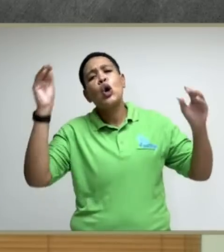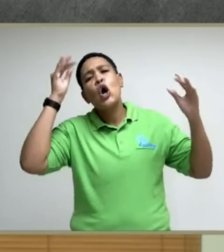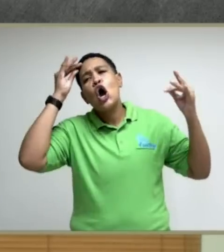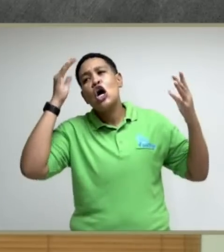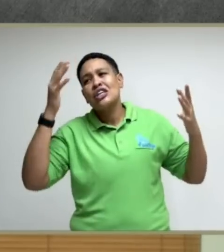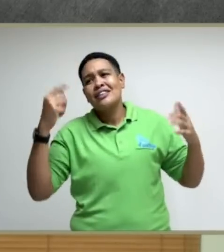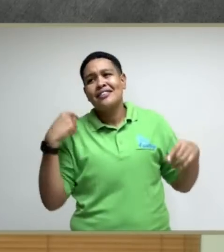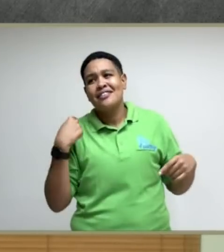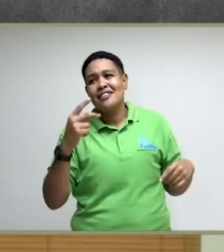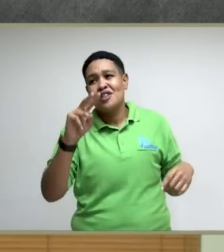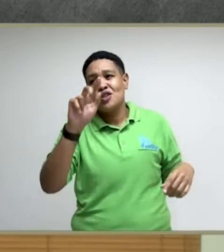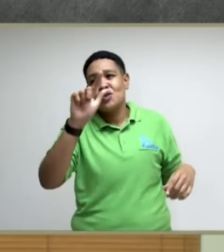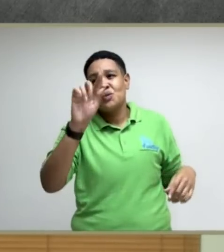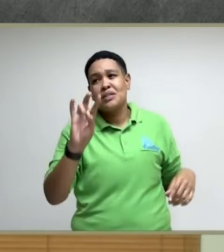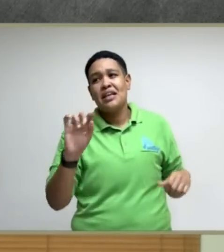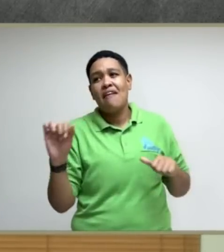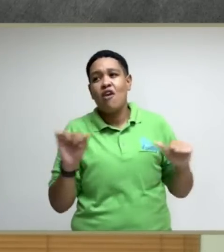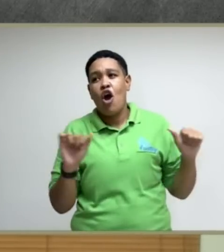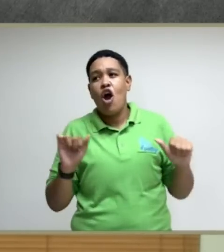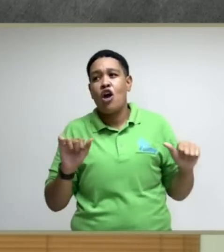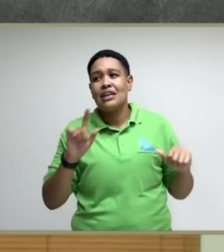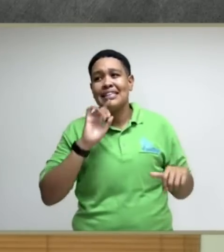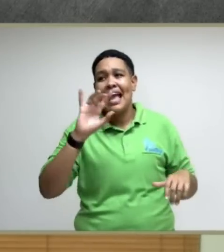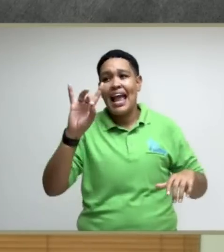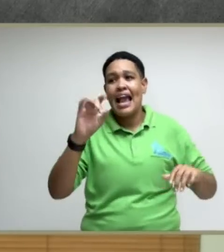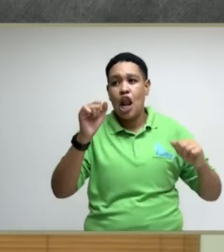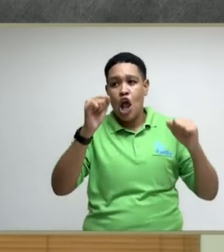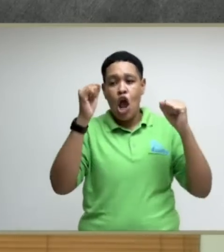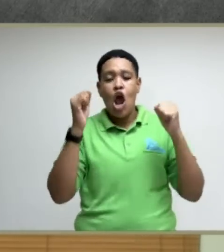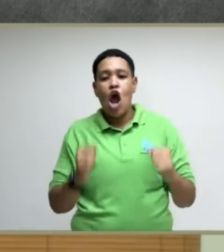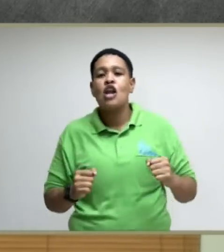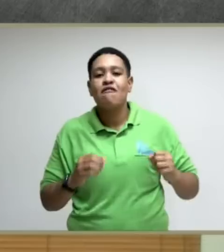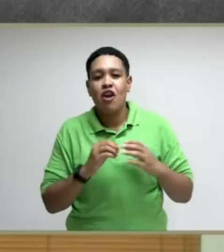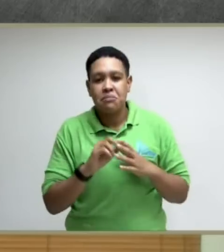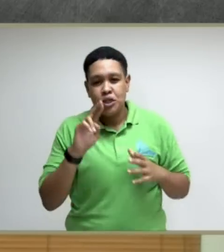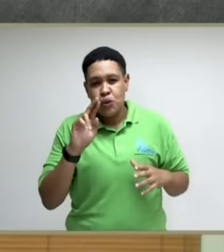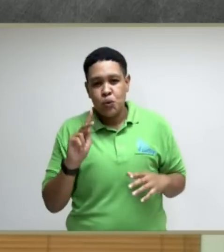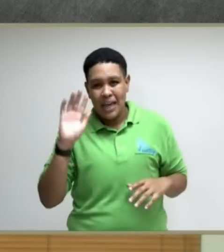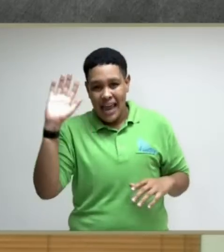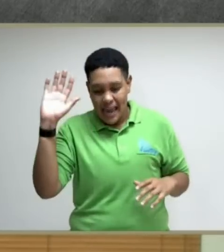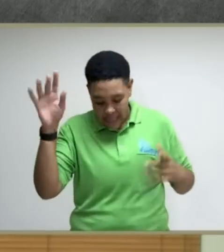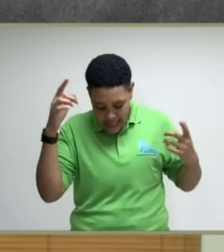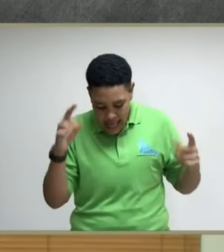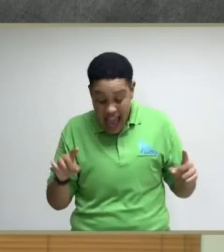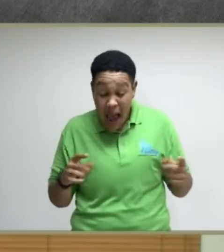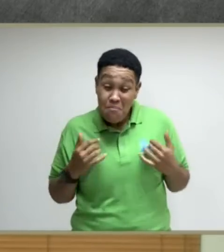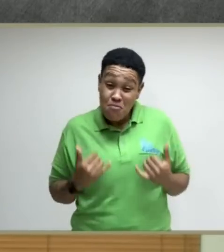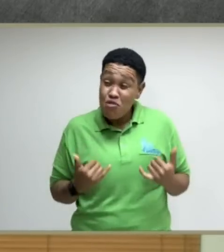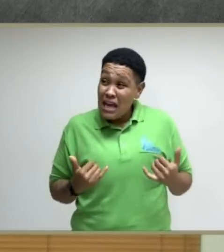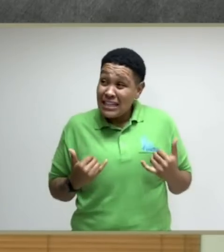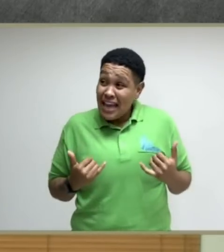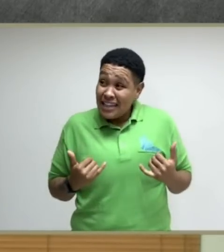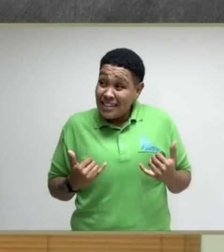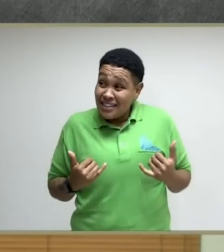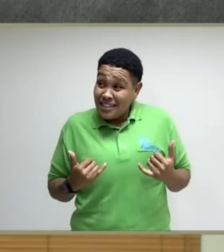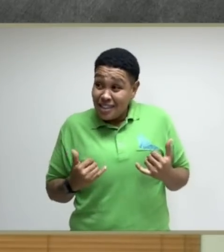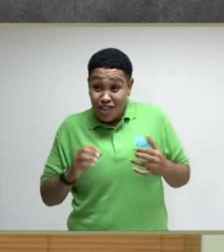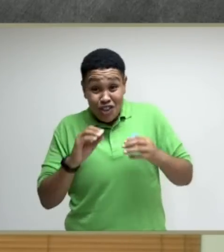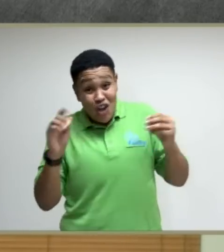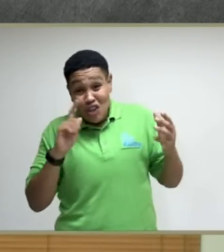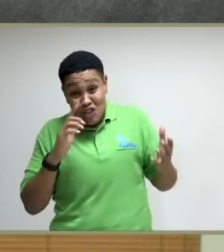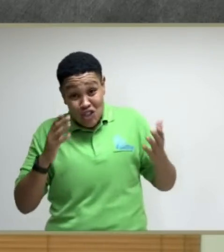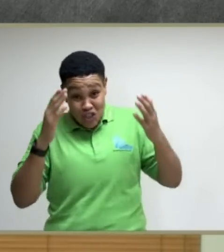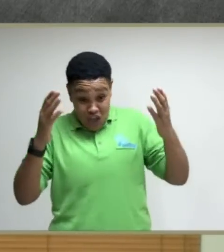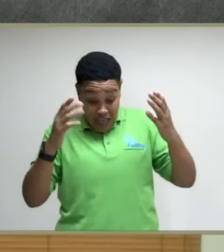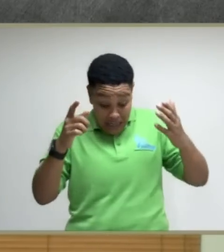of 27th of August, there have been 8 confirmed cases in the UK. And at present, there is nothing to suggest that the